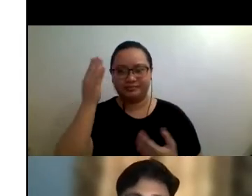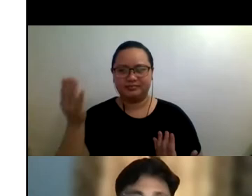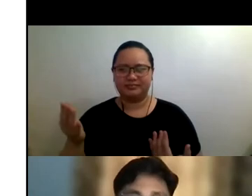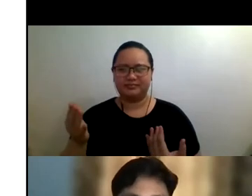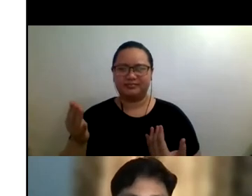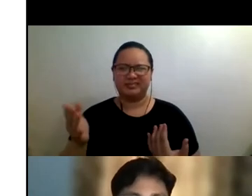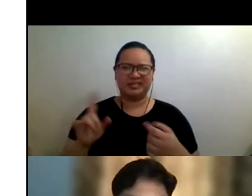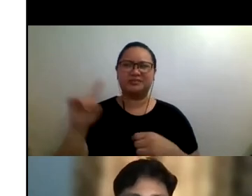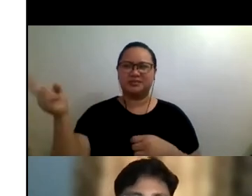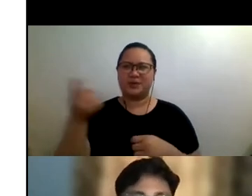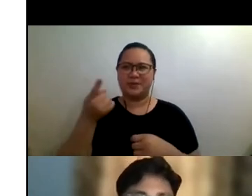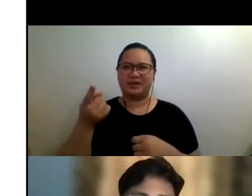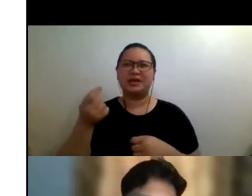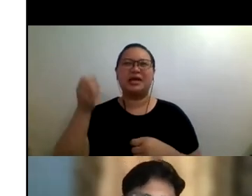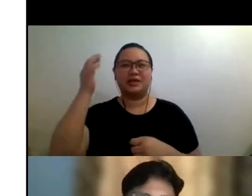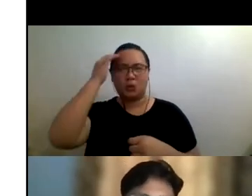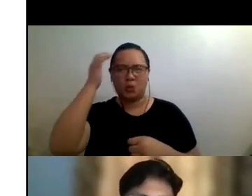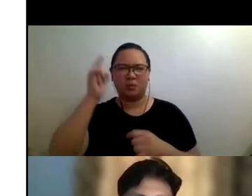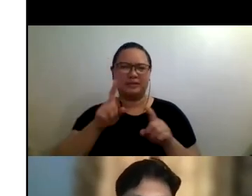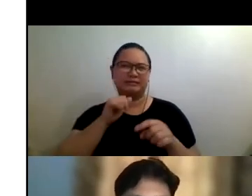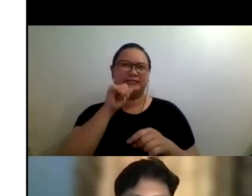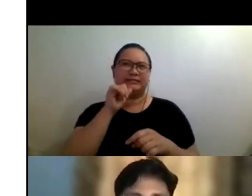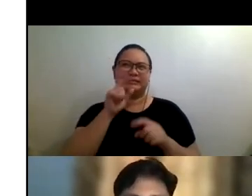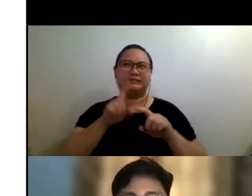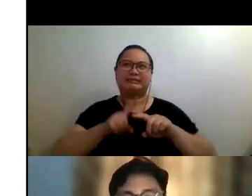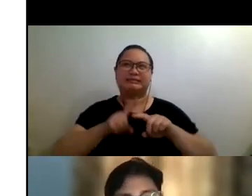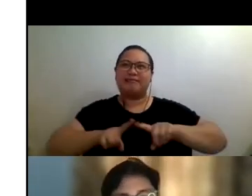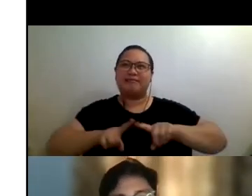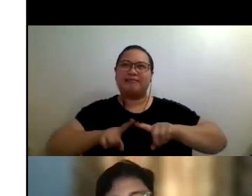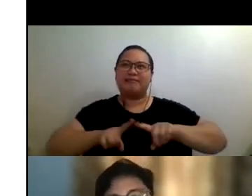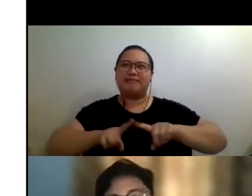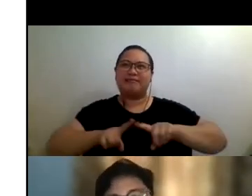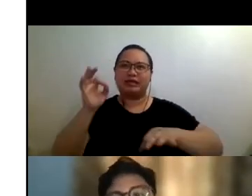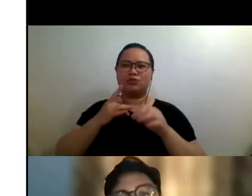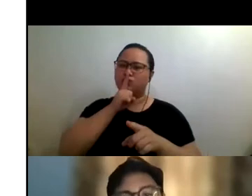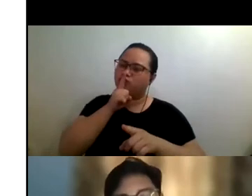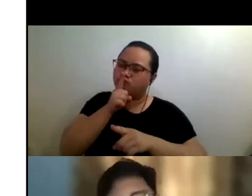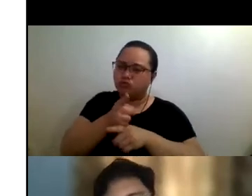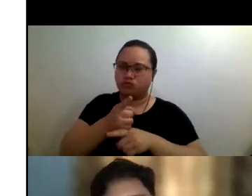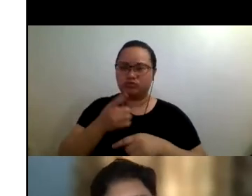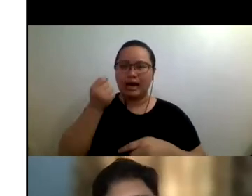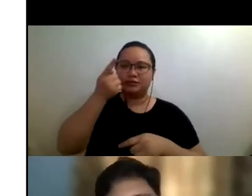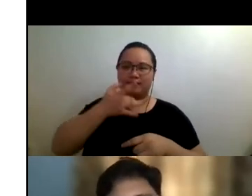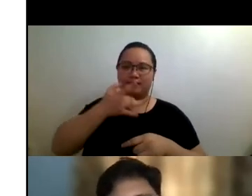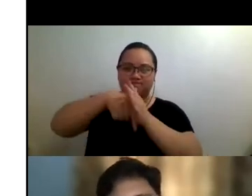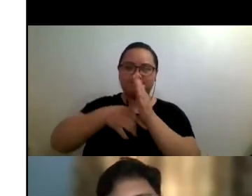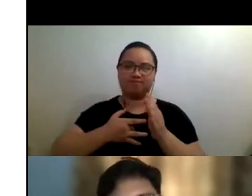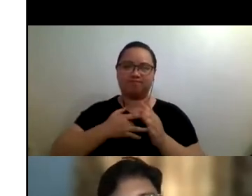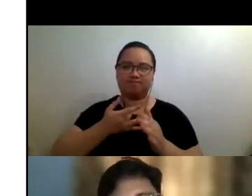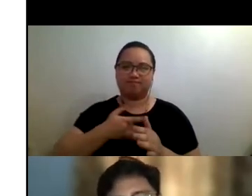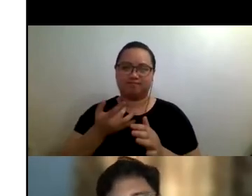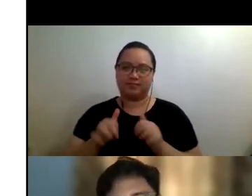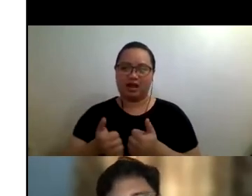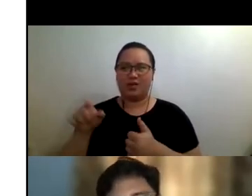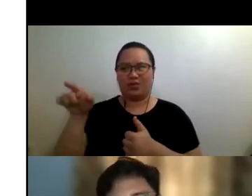we rationalize, we just think about them, but it's different when we feel how someone feels. And that brings me to my